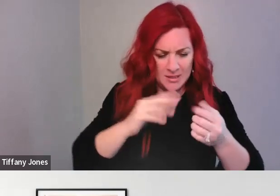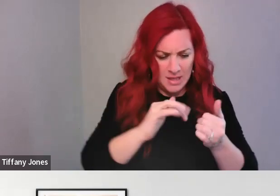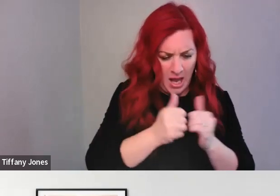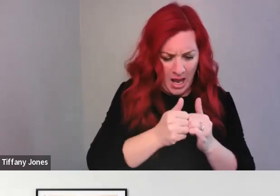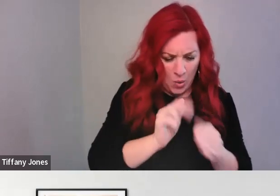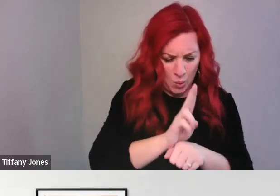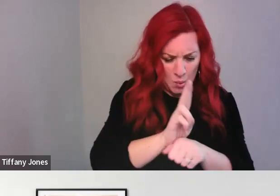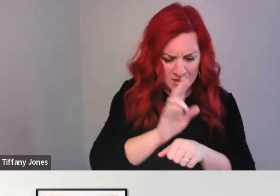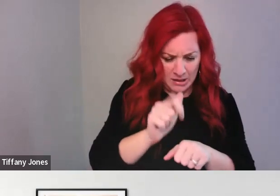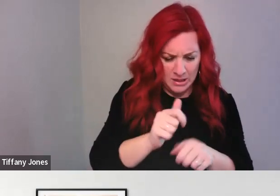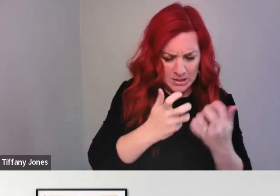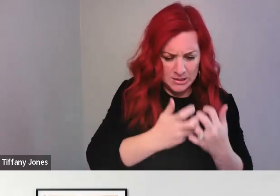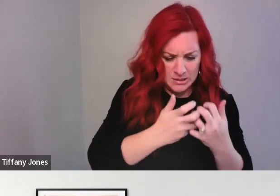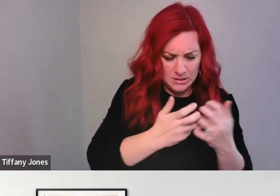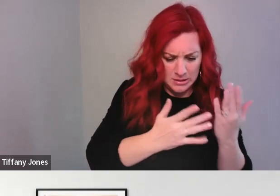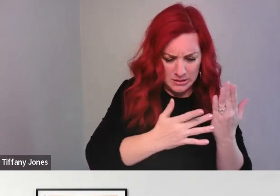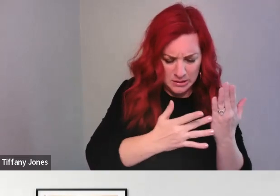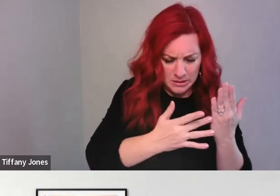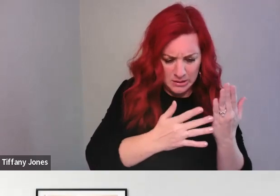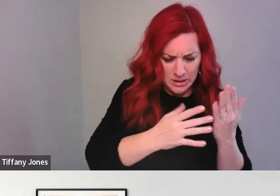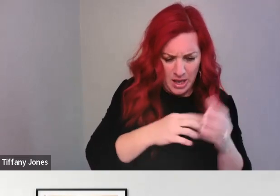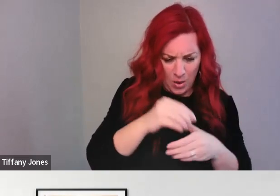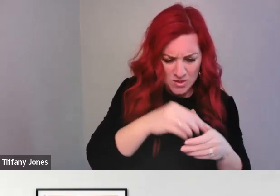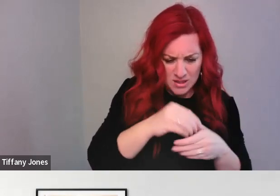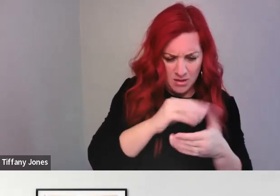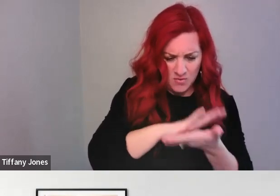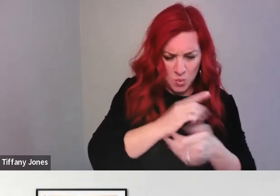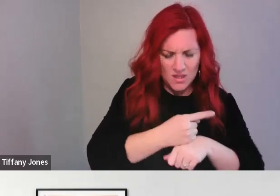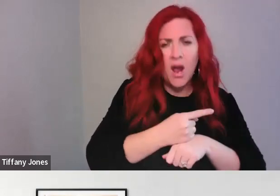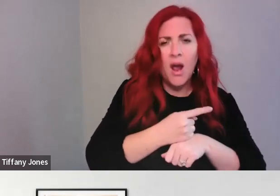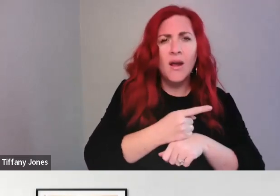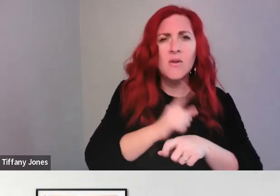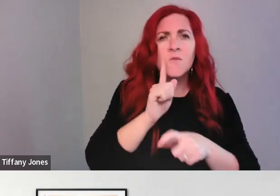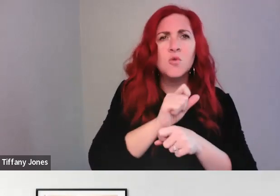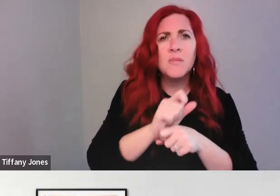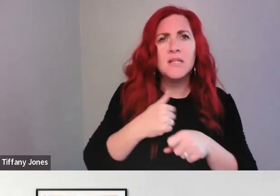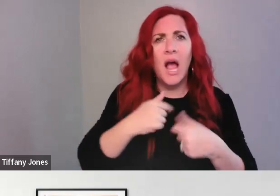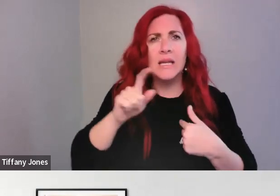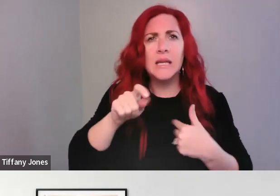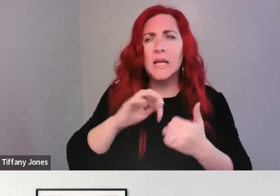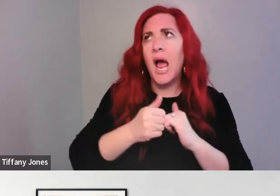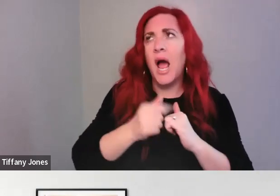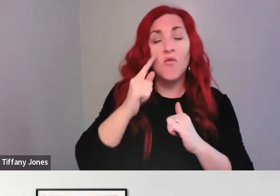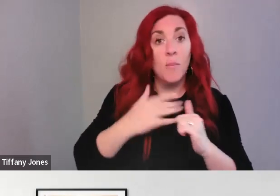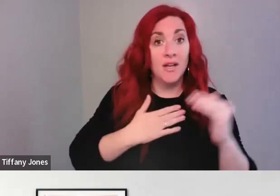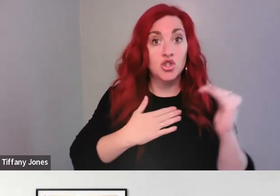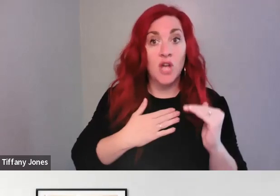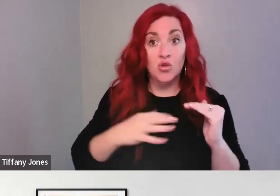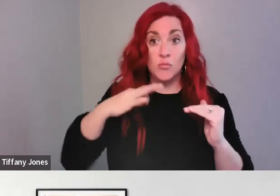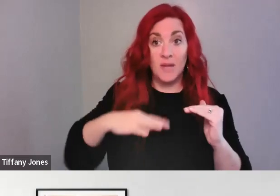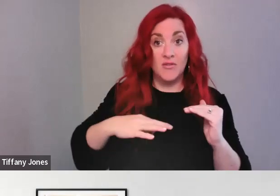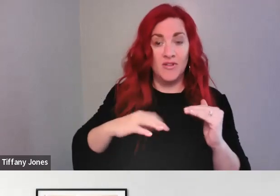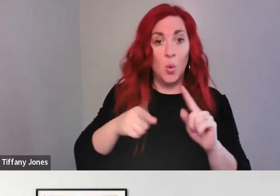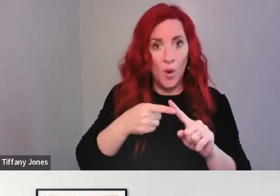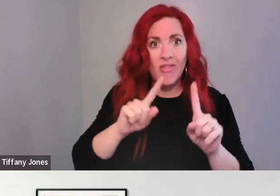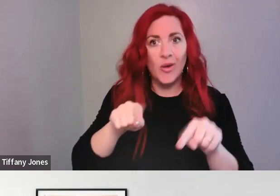this technology outside of the school day really is needed for your child to benefit when they're at school. How